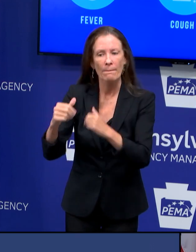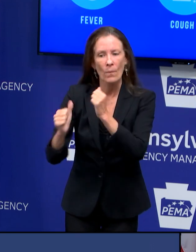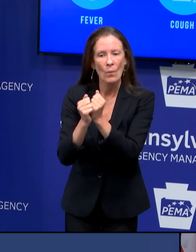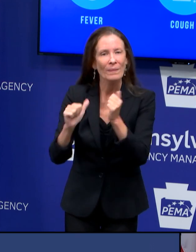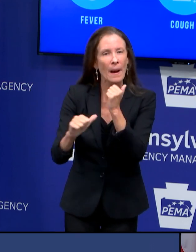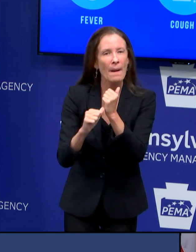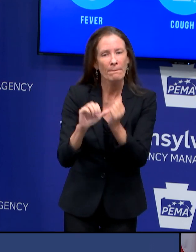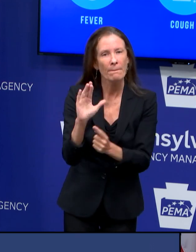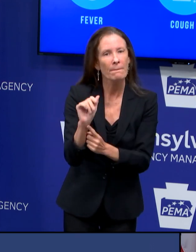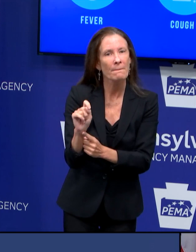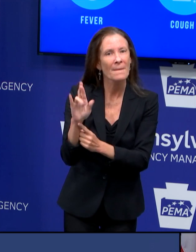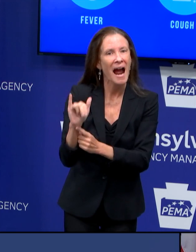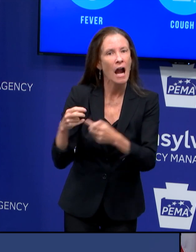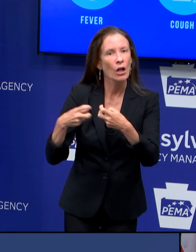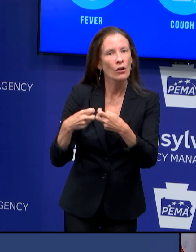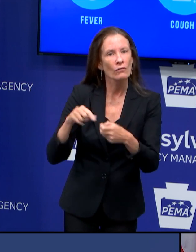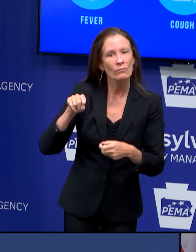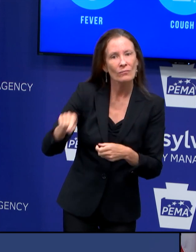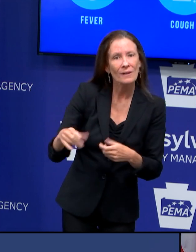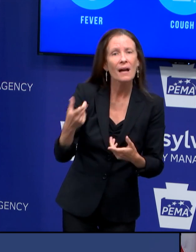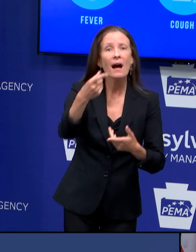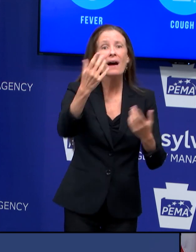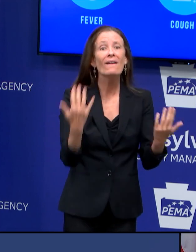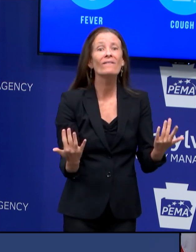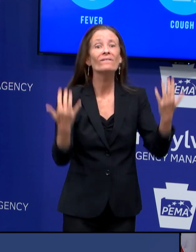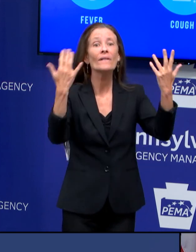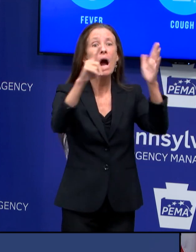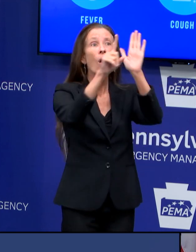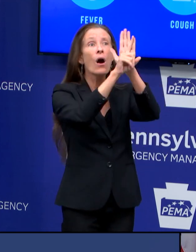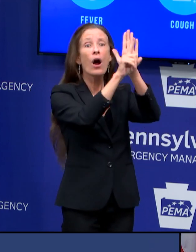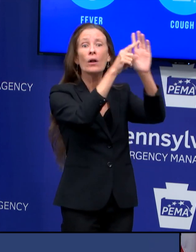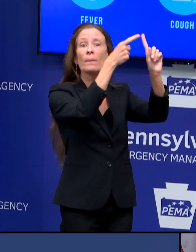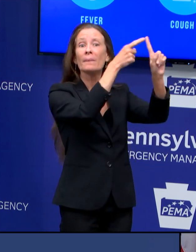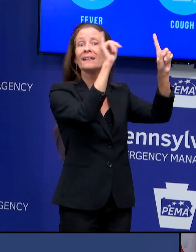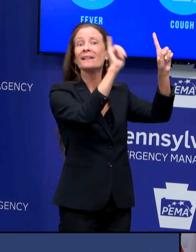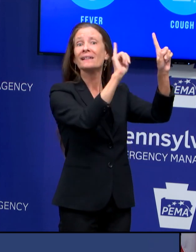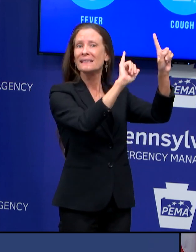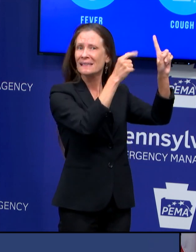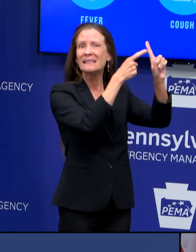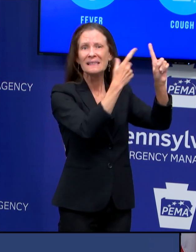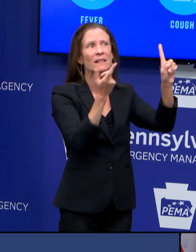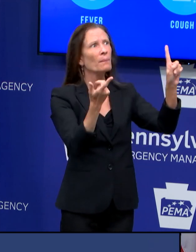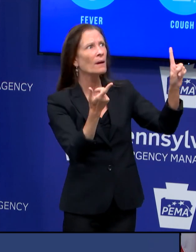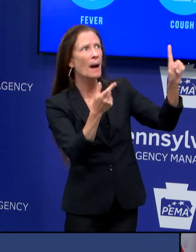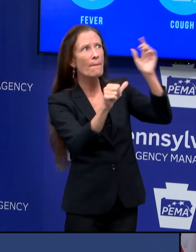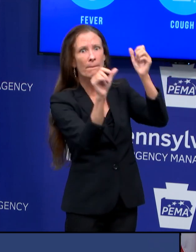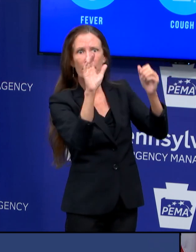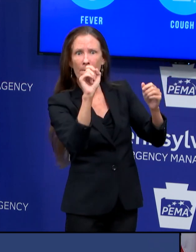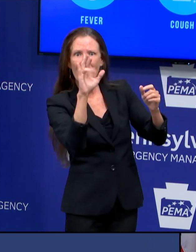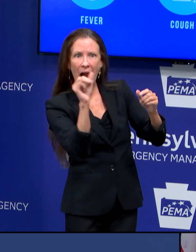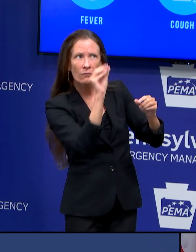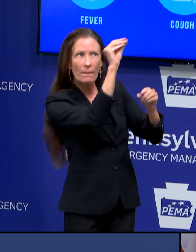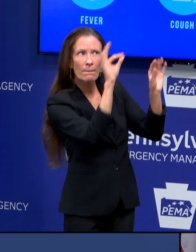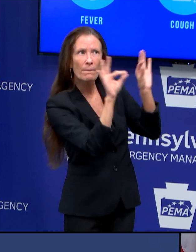weather. Many local media provide local weather alerts via text messages, social media, or